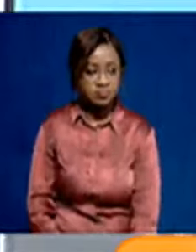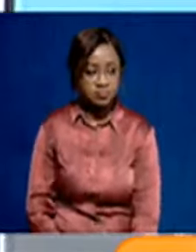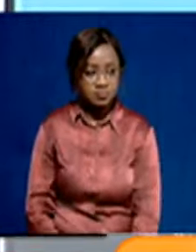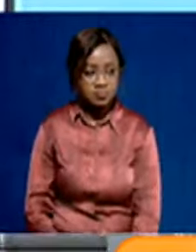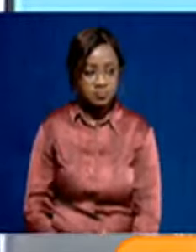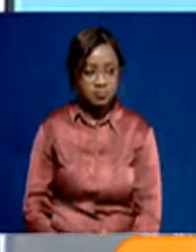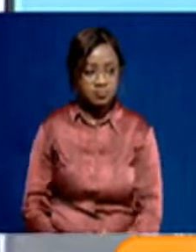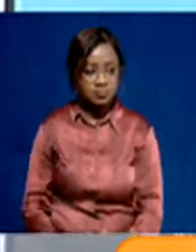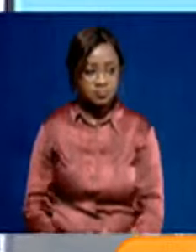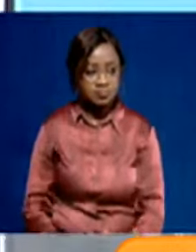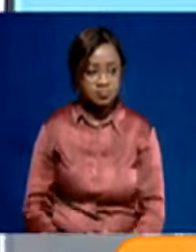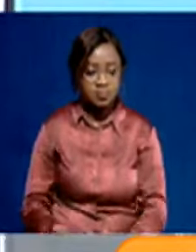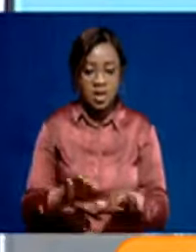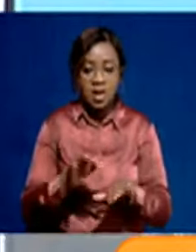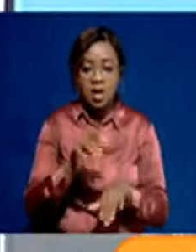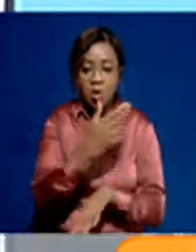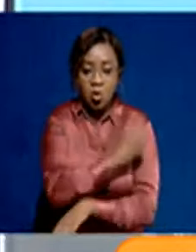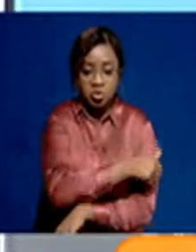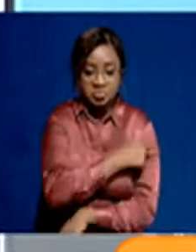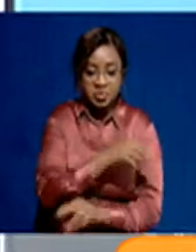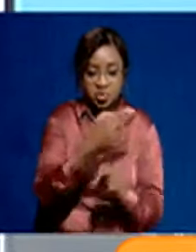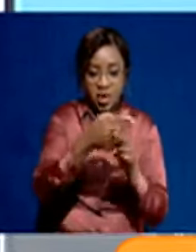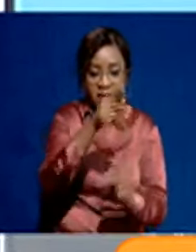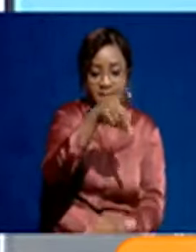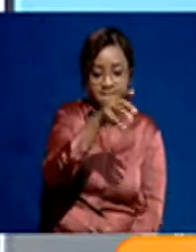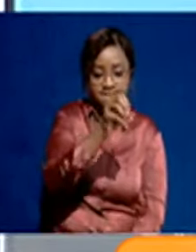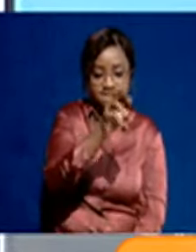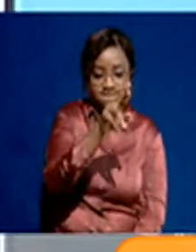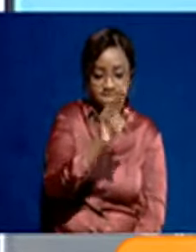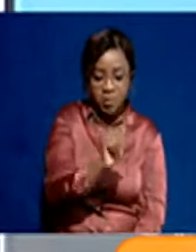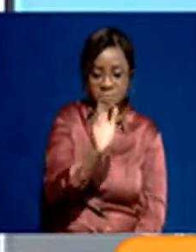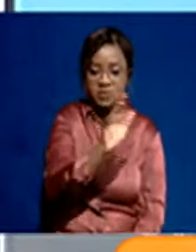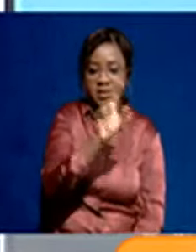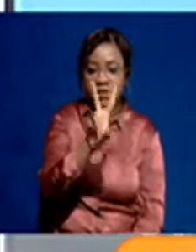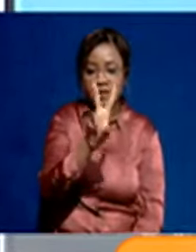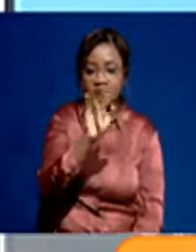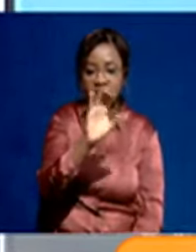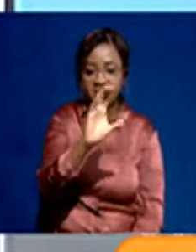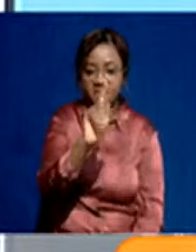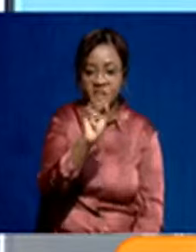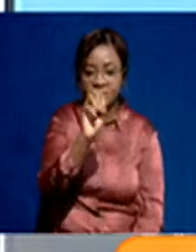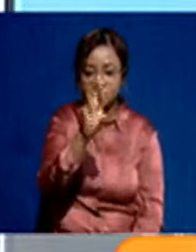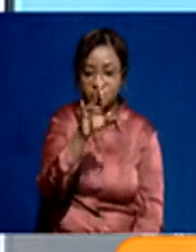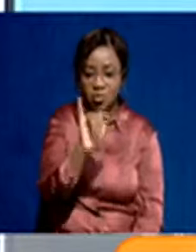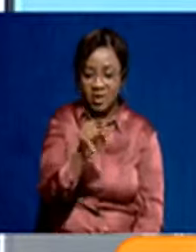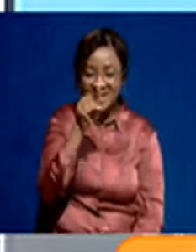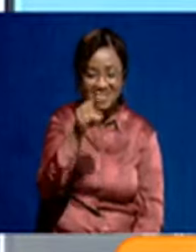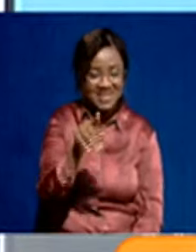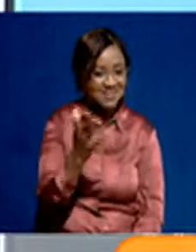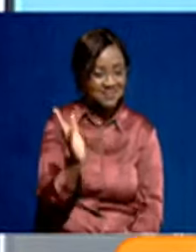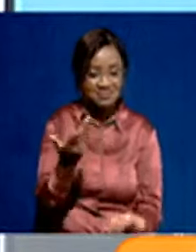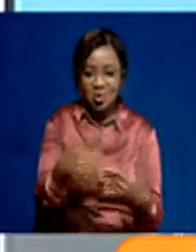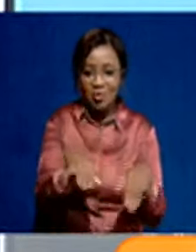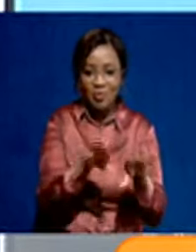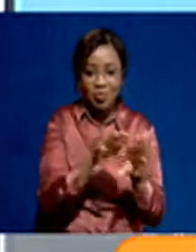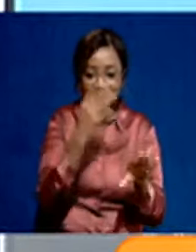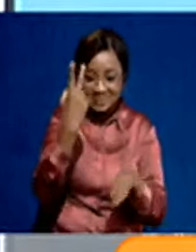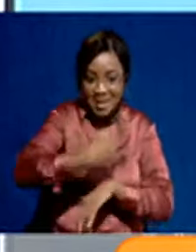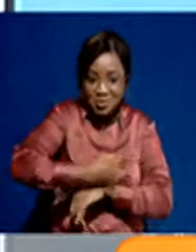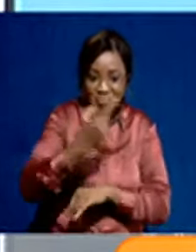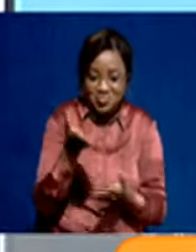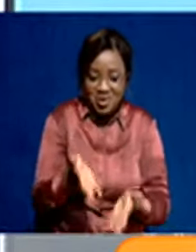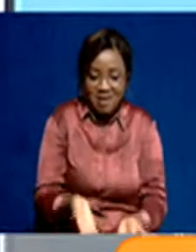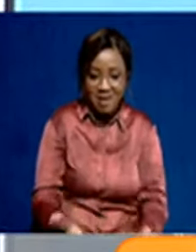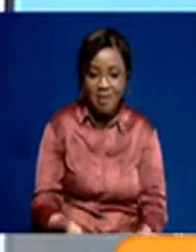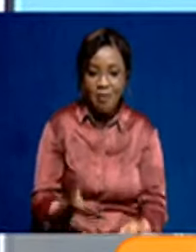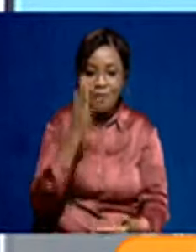and operations at the Port Victoria Sub-County Hospital in Budalangi, Busia County remained paralyzed for a second day running